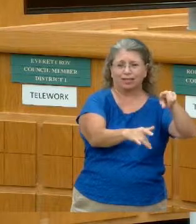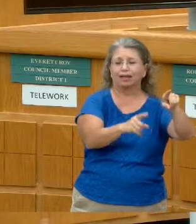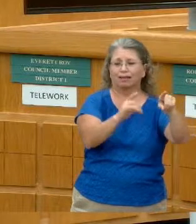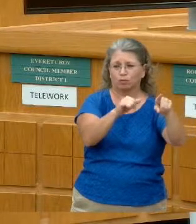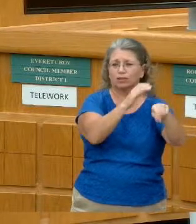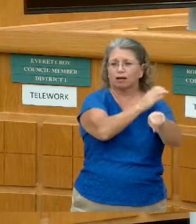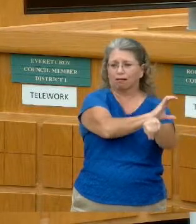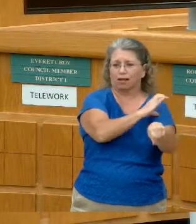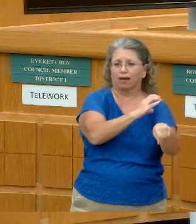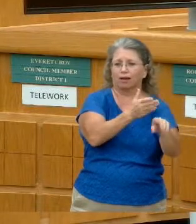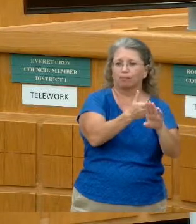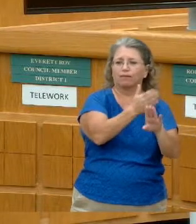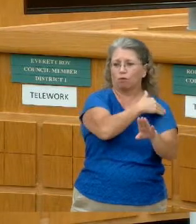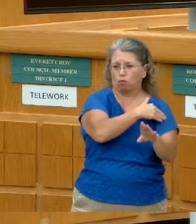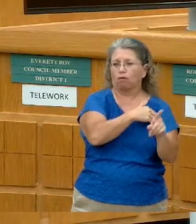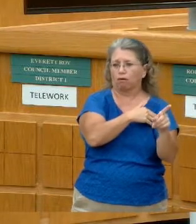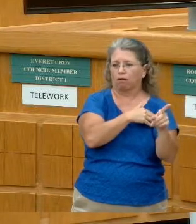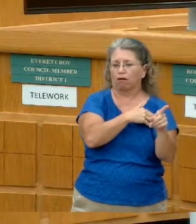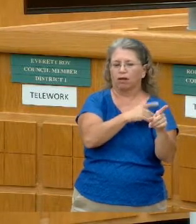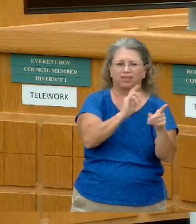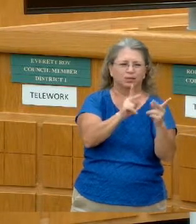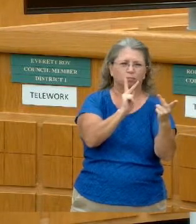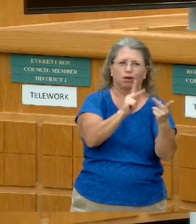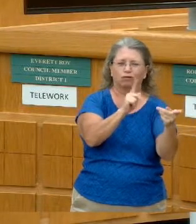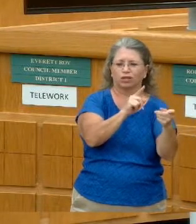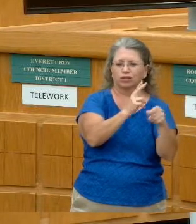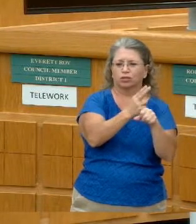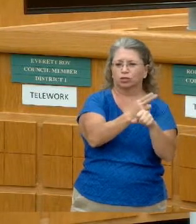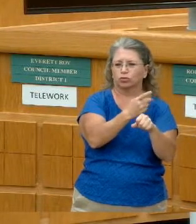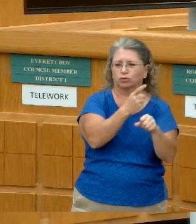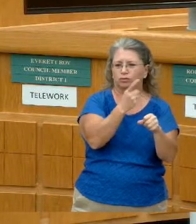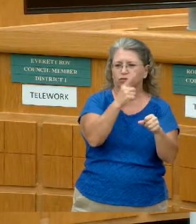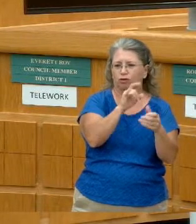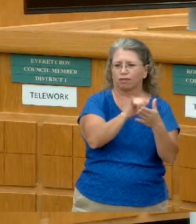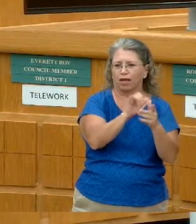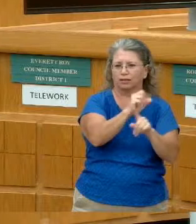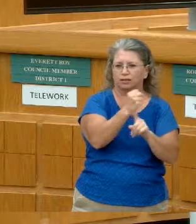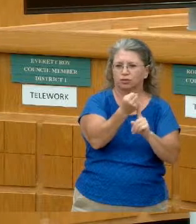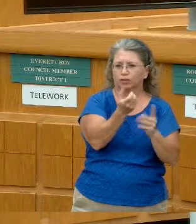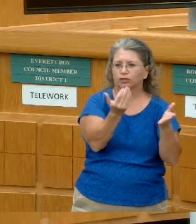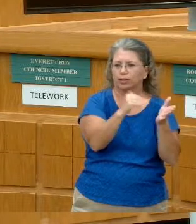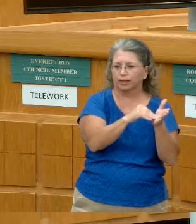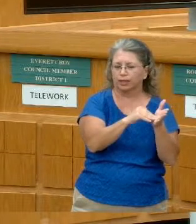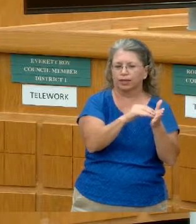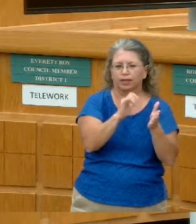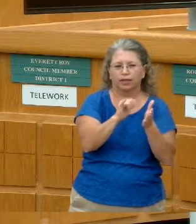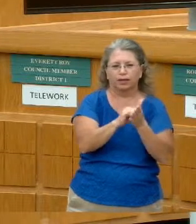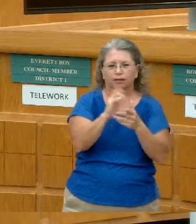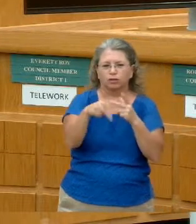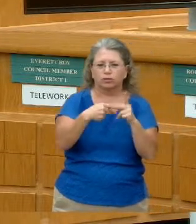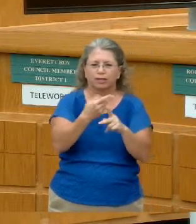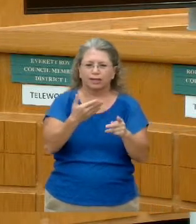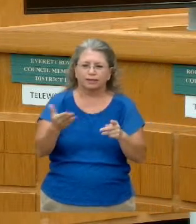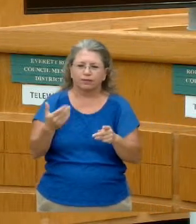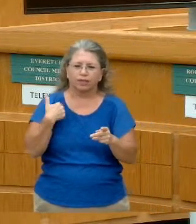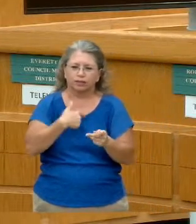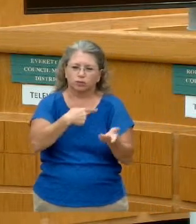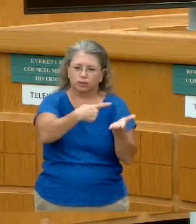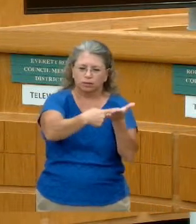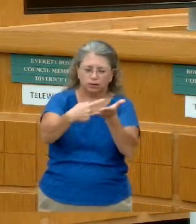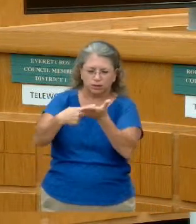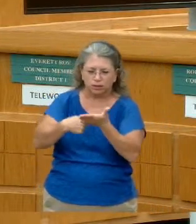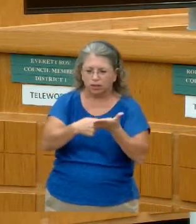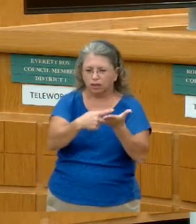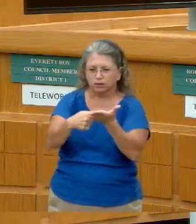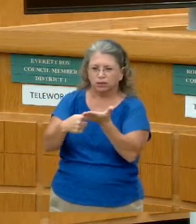clinic at one time, so it's perfect to be utilized in that way again. Those are the kinds of things we're talking about, and